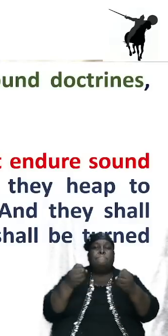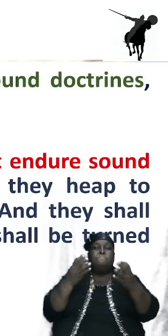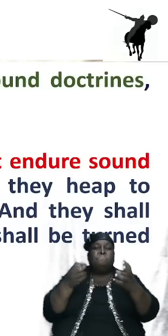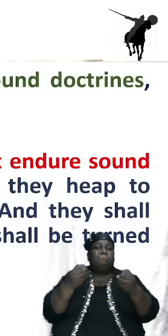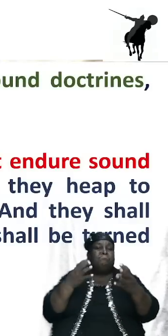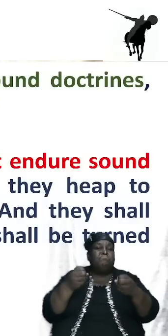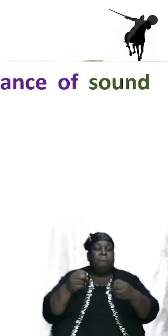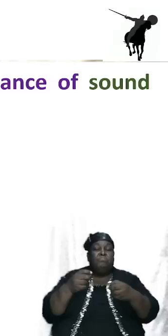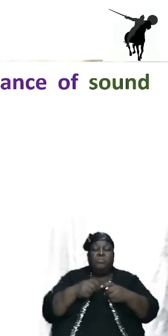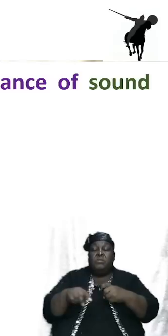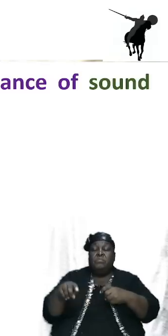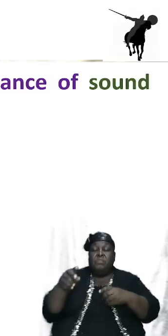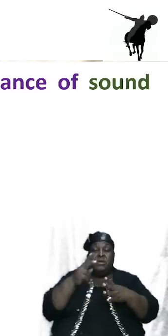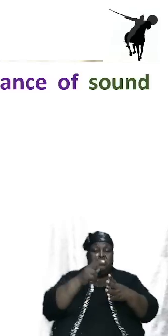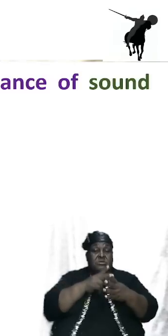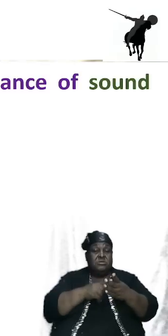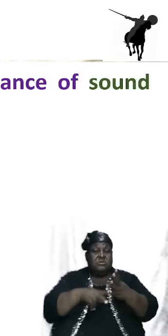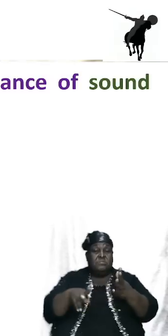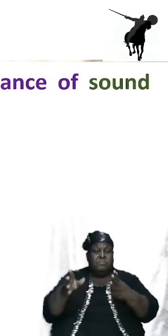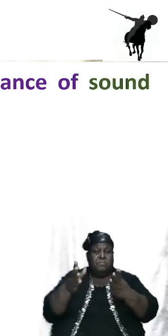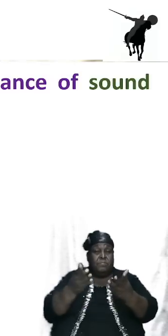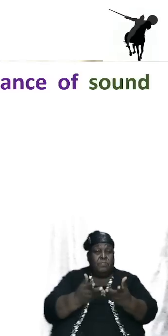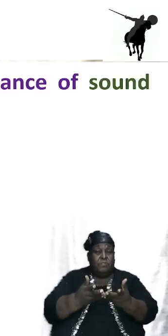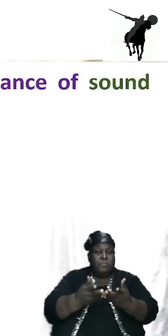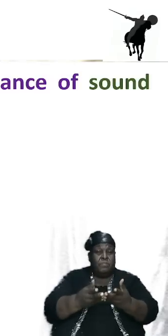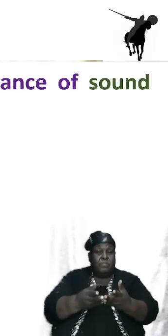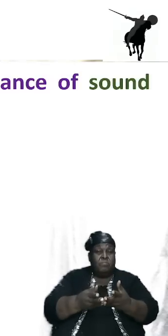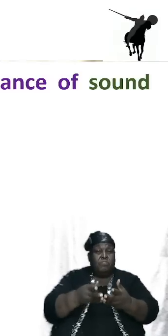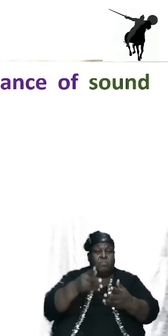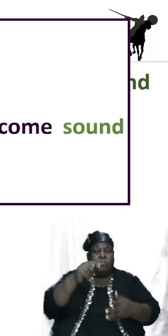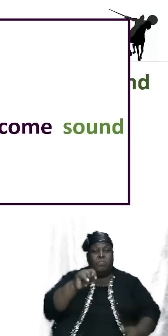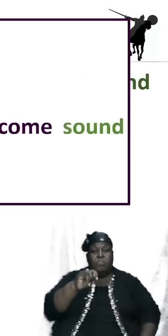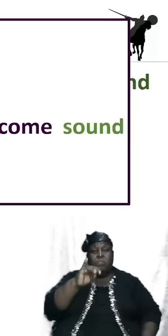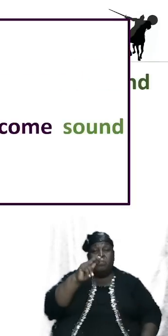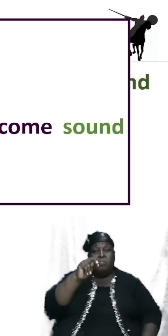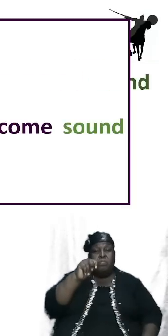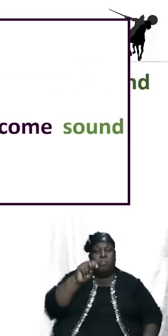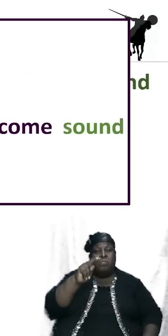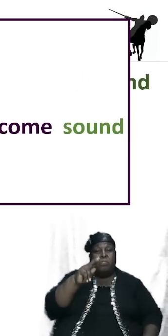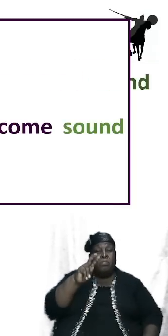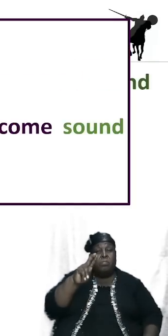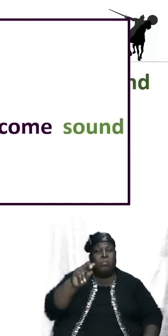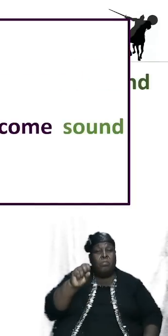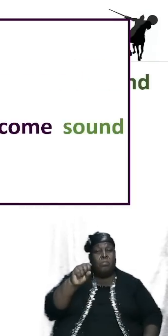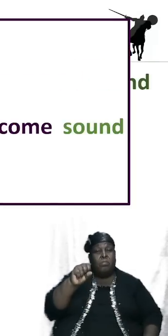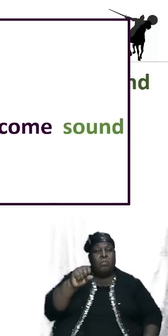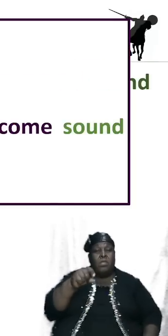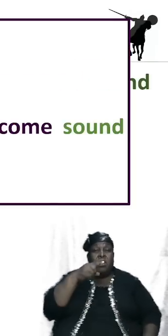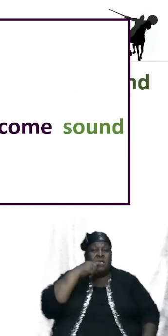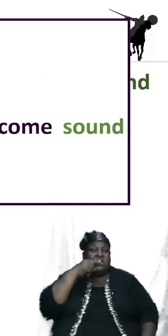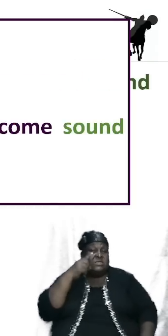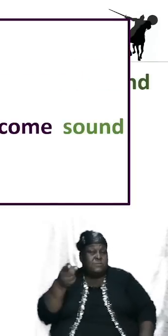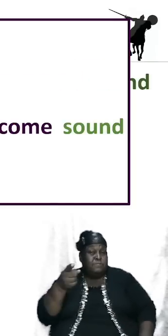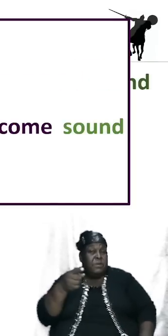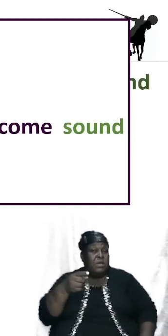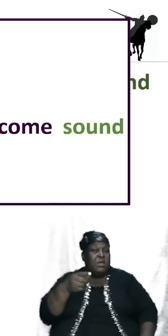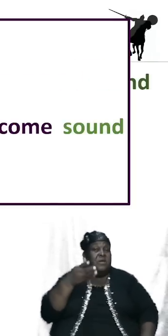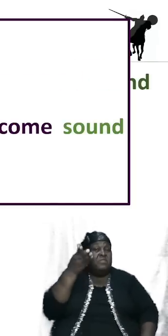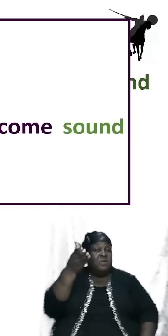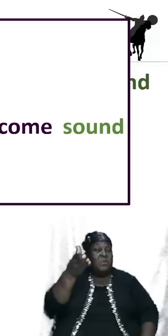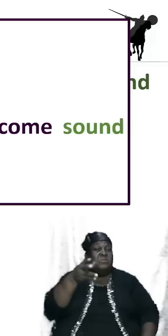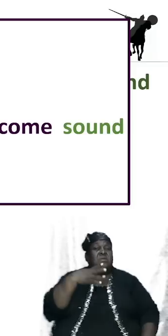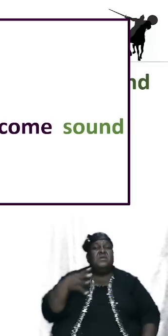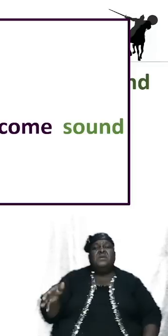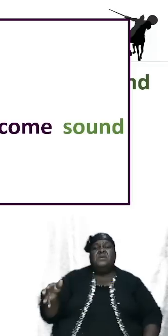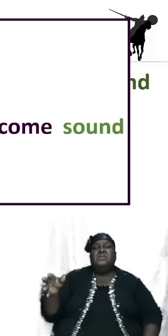back up this point. If you look, for example, at Titus chapter 2 and verse 1, it says, but speak now, and I said that earlier, the things will